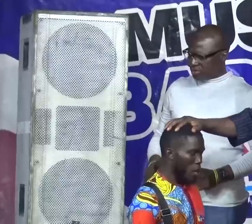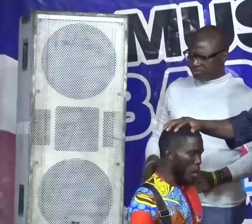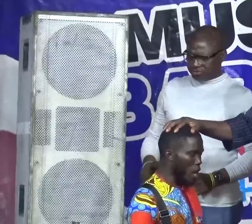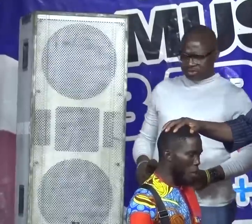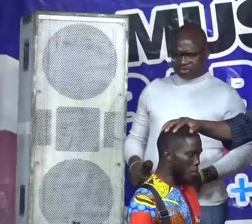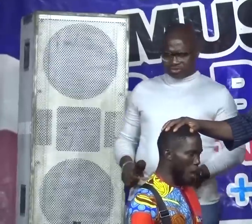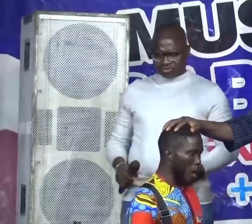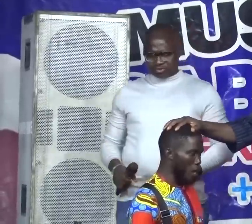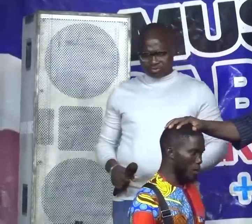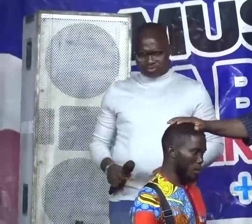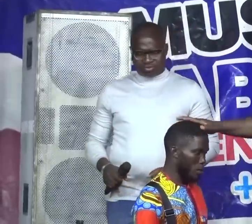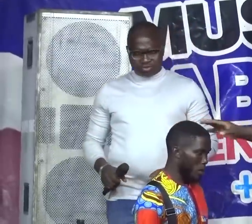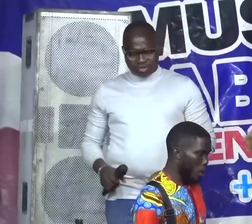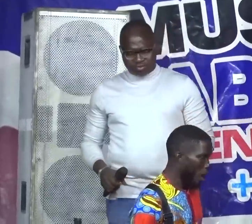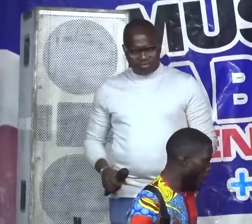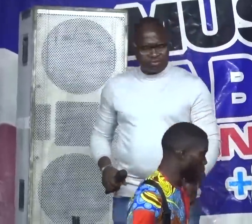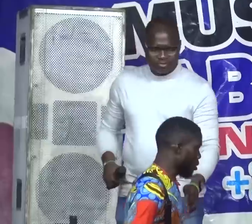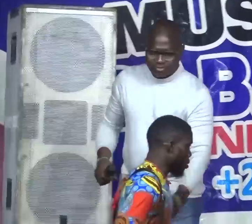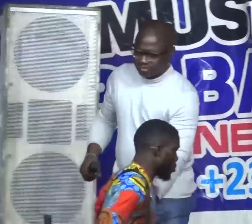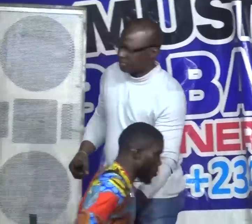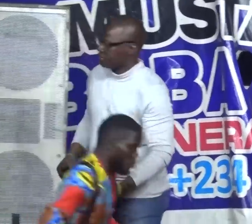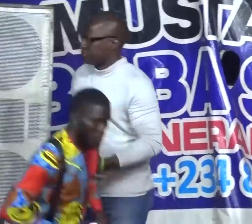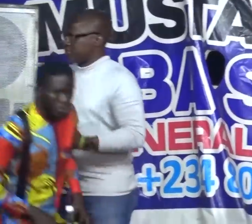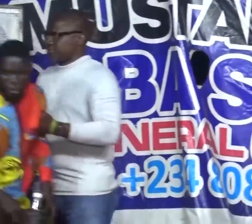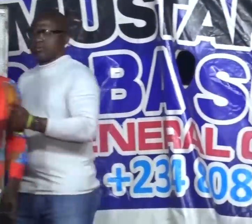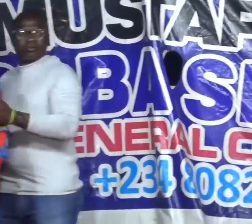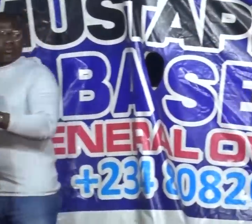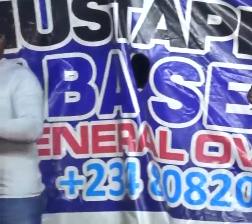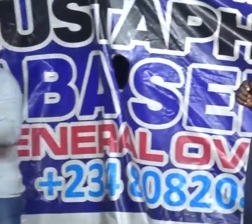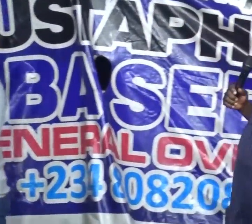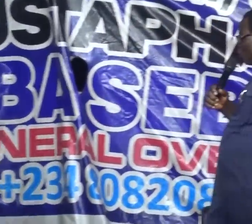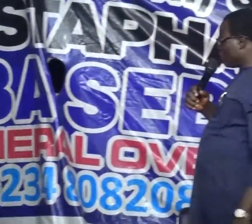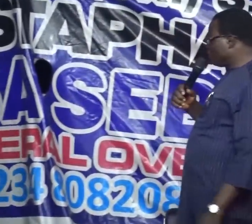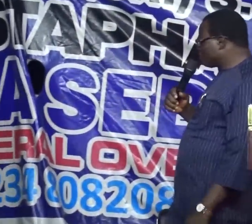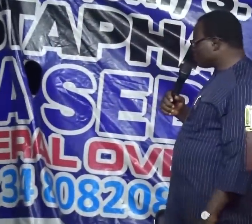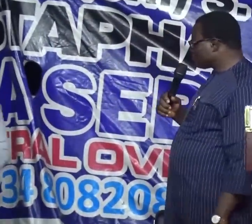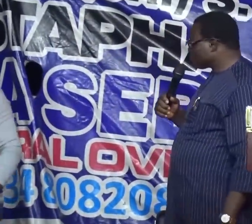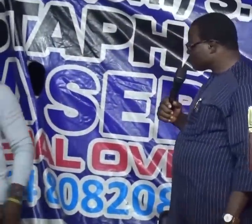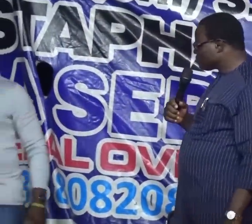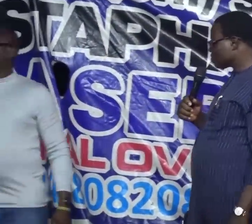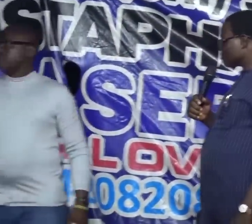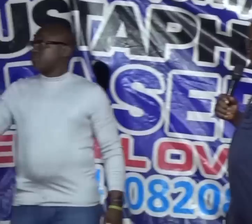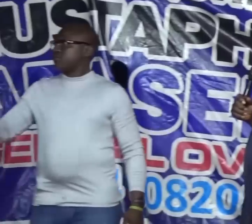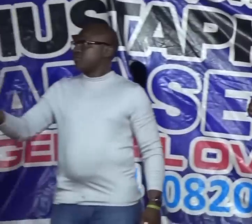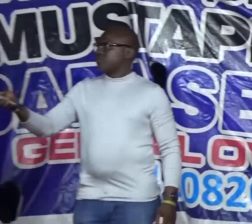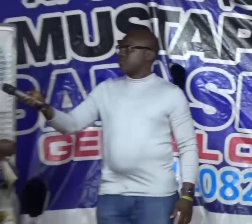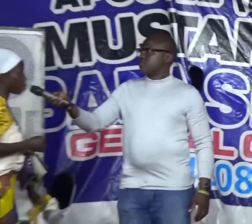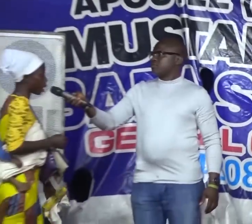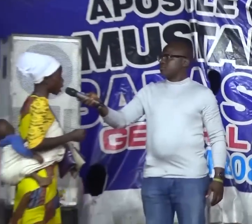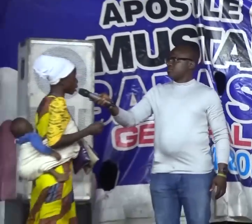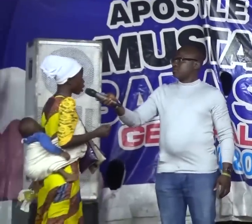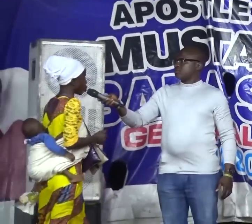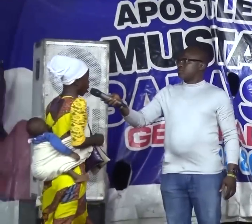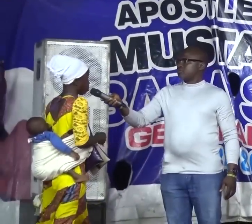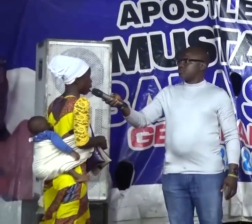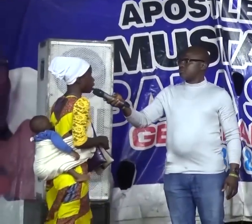you like? You are yes, Lord. In Jesus' mighty name. What do you